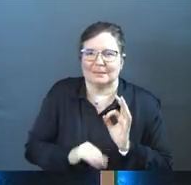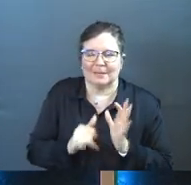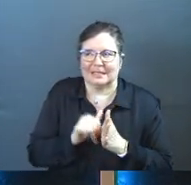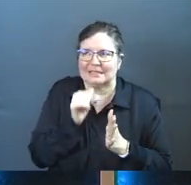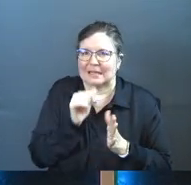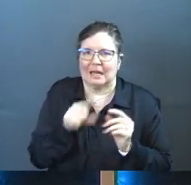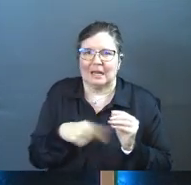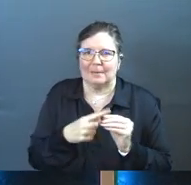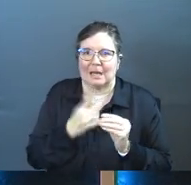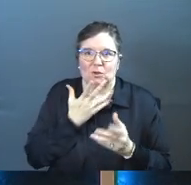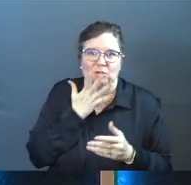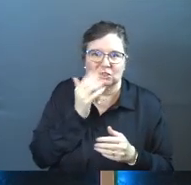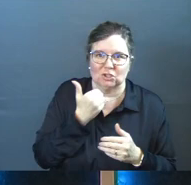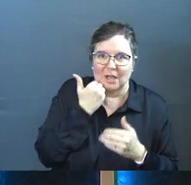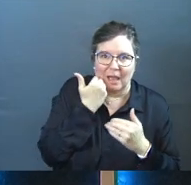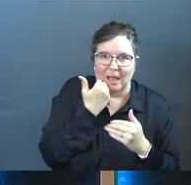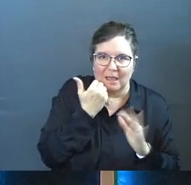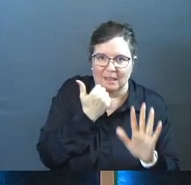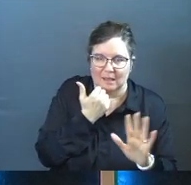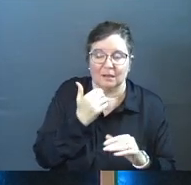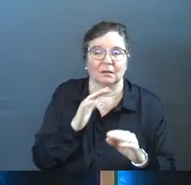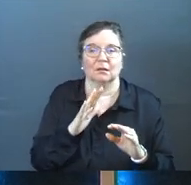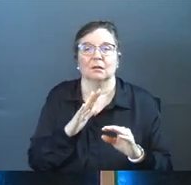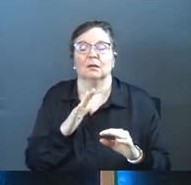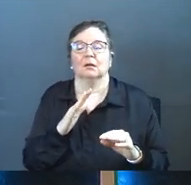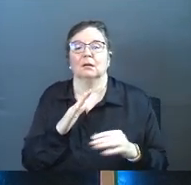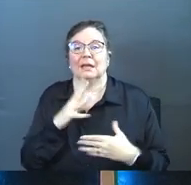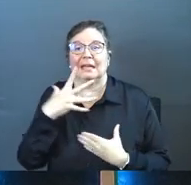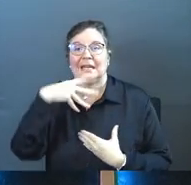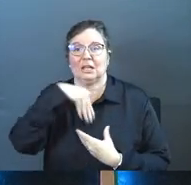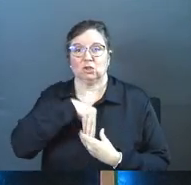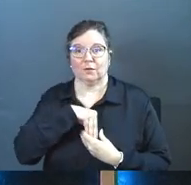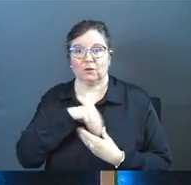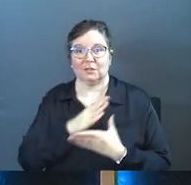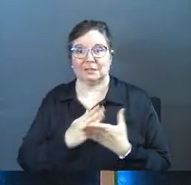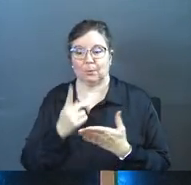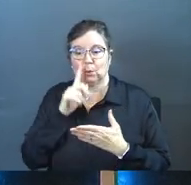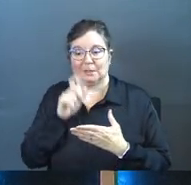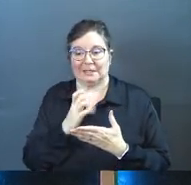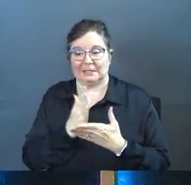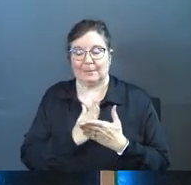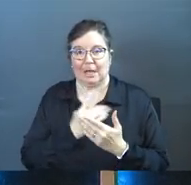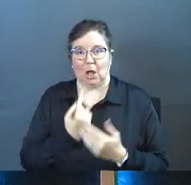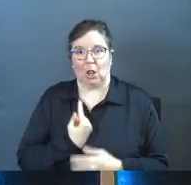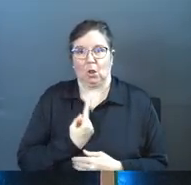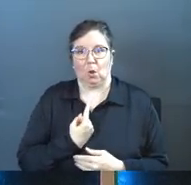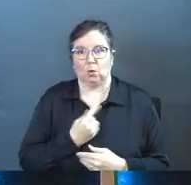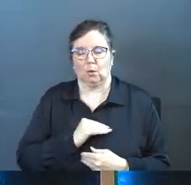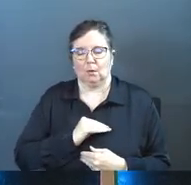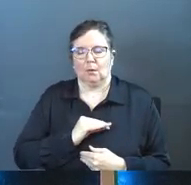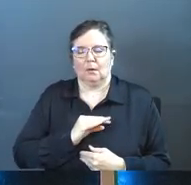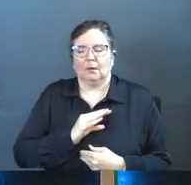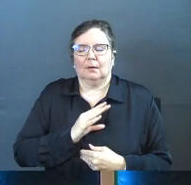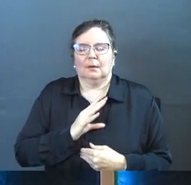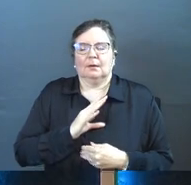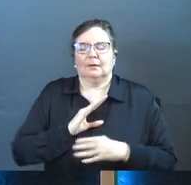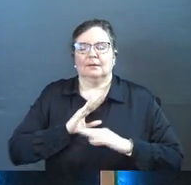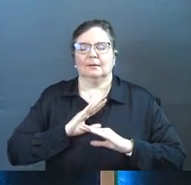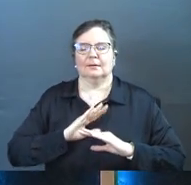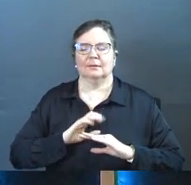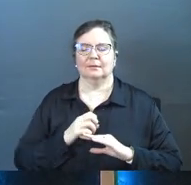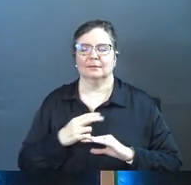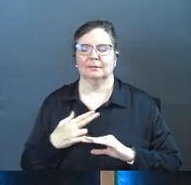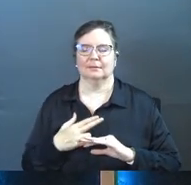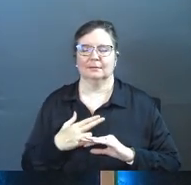oversimplify it. It's not about shyness. An introvert is somebody who needs to be alone in order to rebuild themselves and to